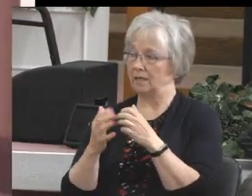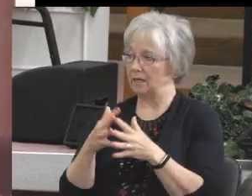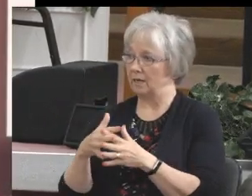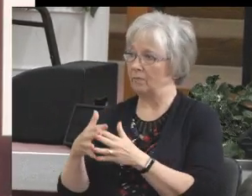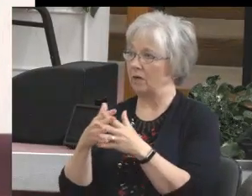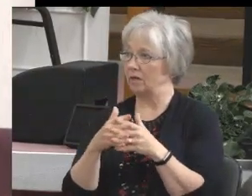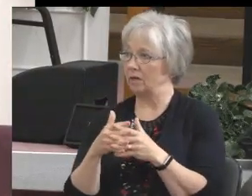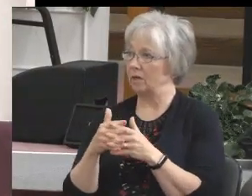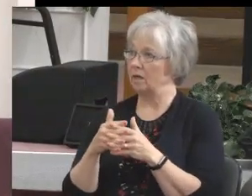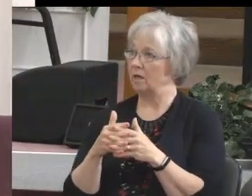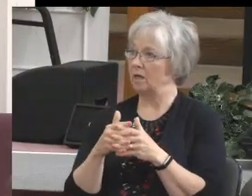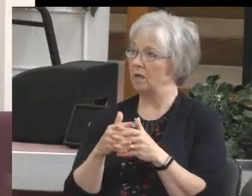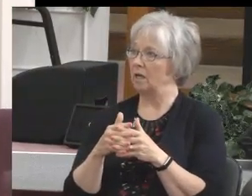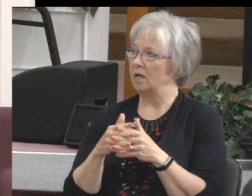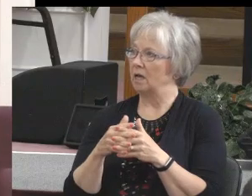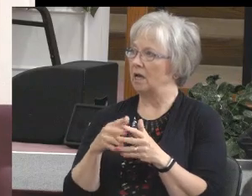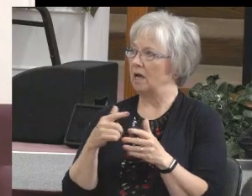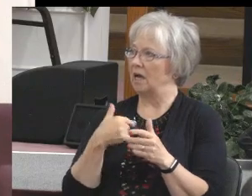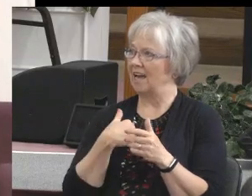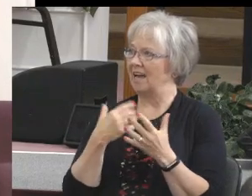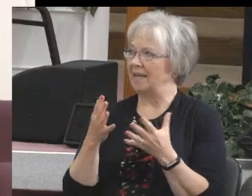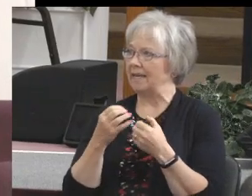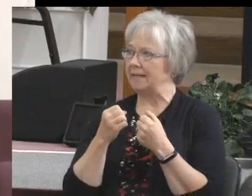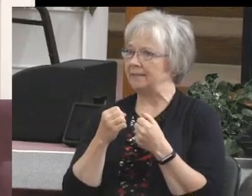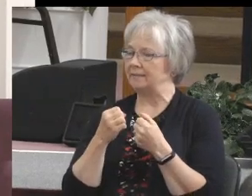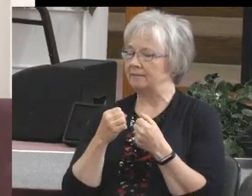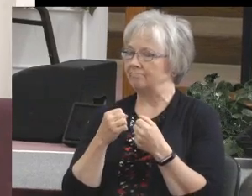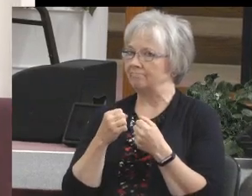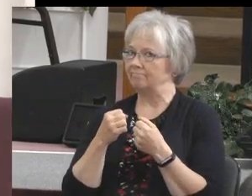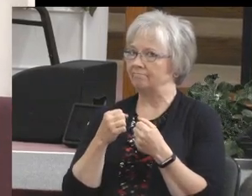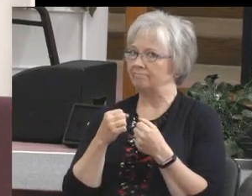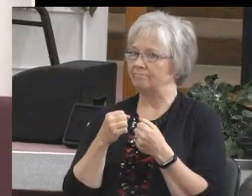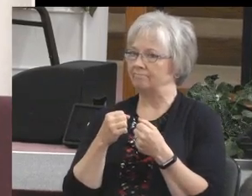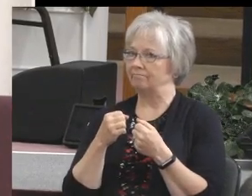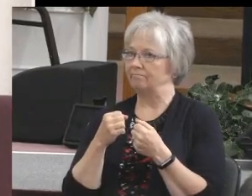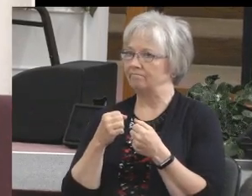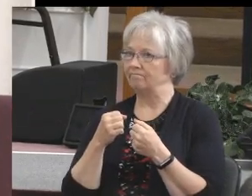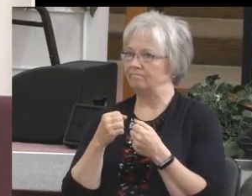I do get a little frustrated. I do get a little passionate about this.